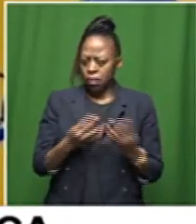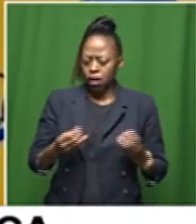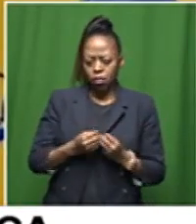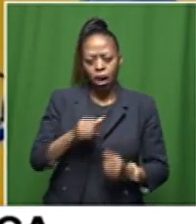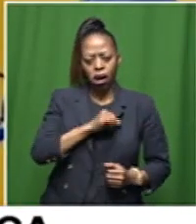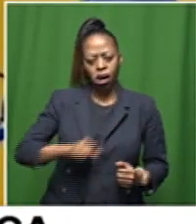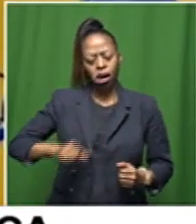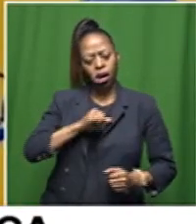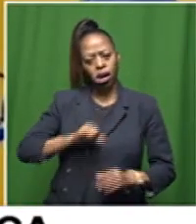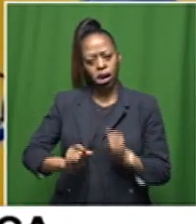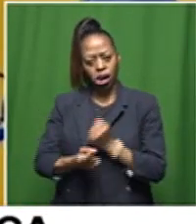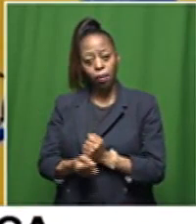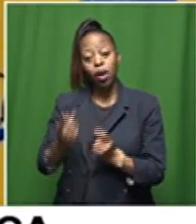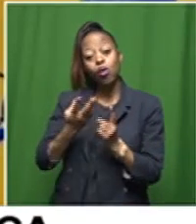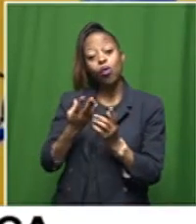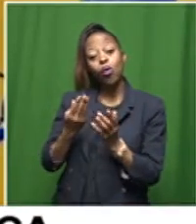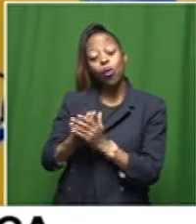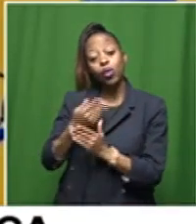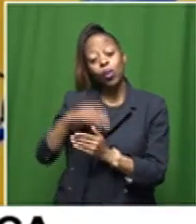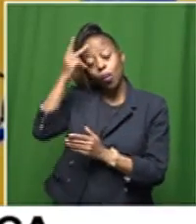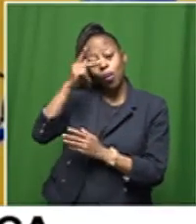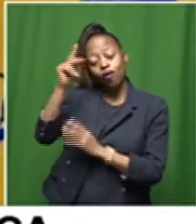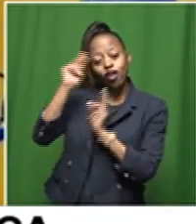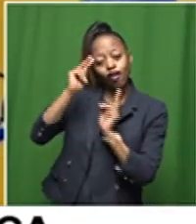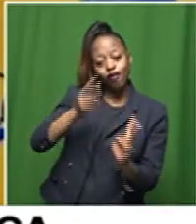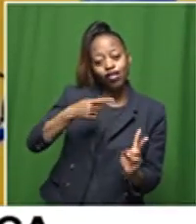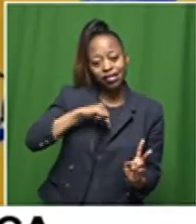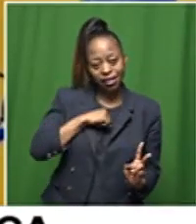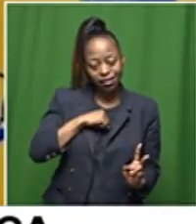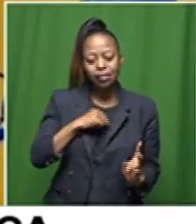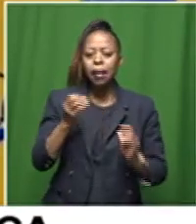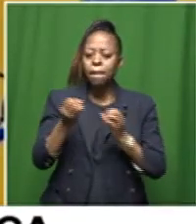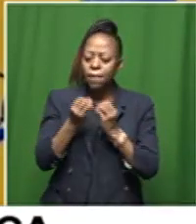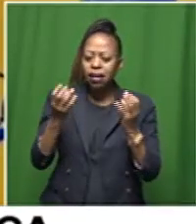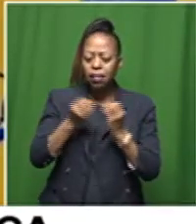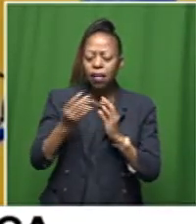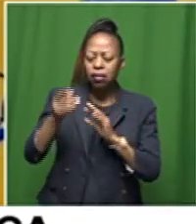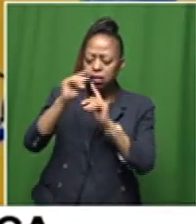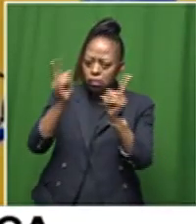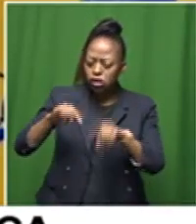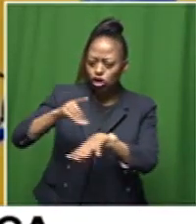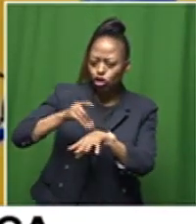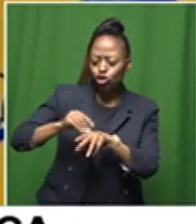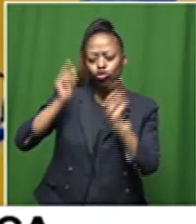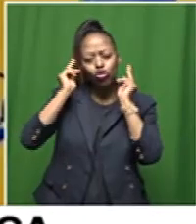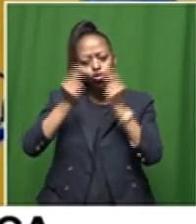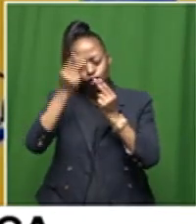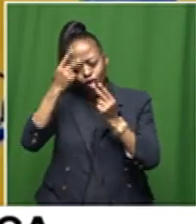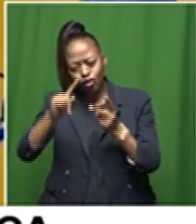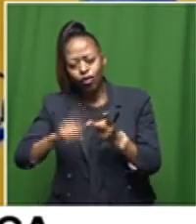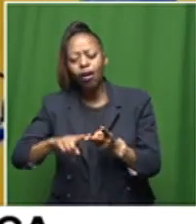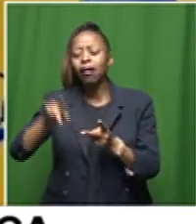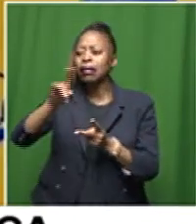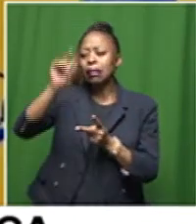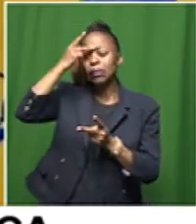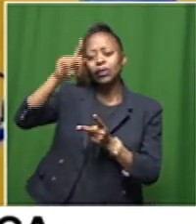cases with the visiting professor, Steve Machidze, and a number of, especially some from University of Pretoria, from Shalom